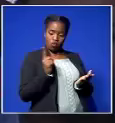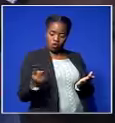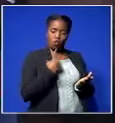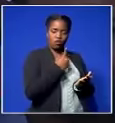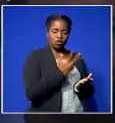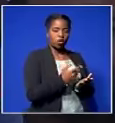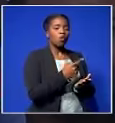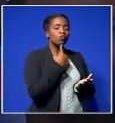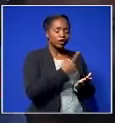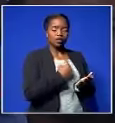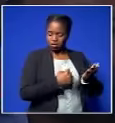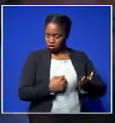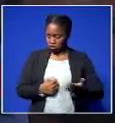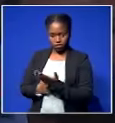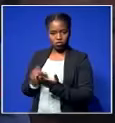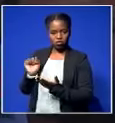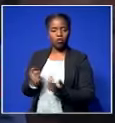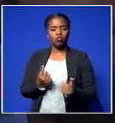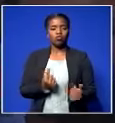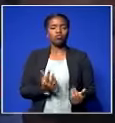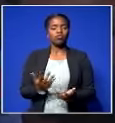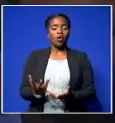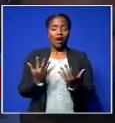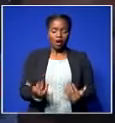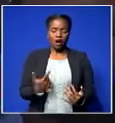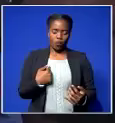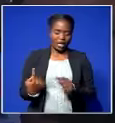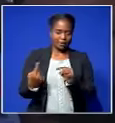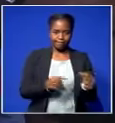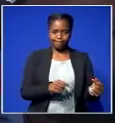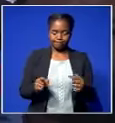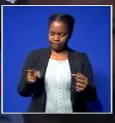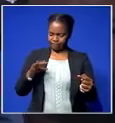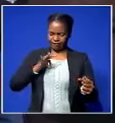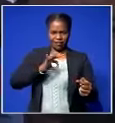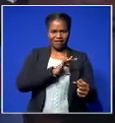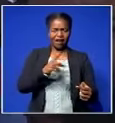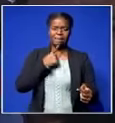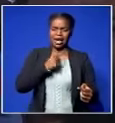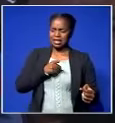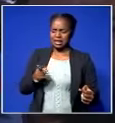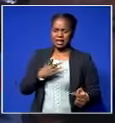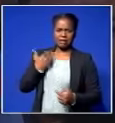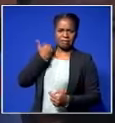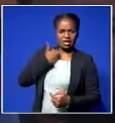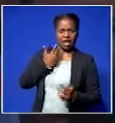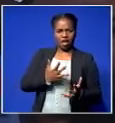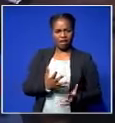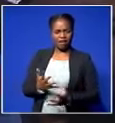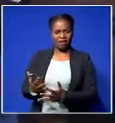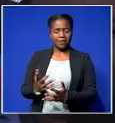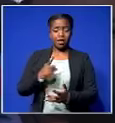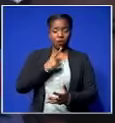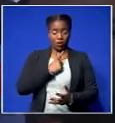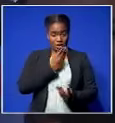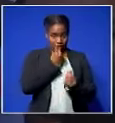end, and we refute that. And the argument is a false argument that these workers are very expensive and so forth. And I think one of the things we've put